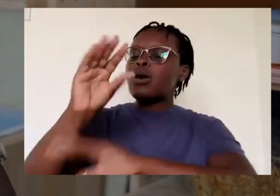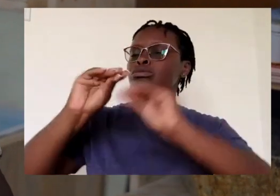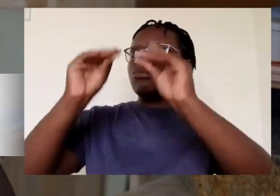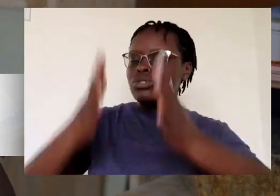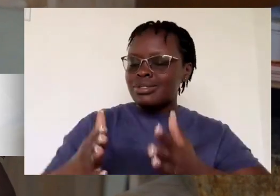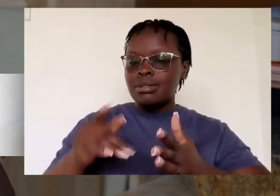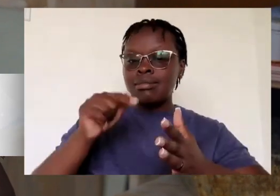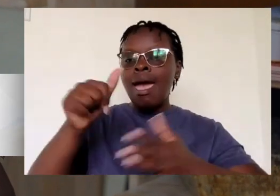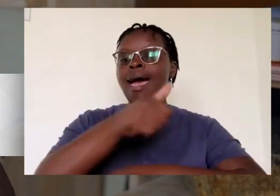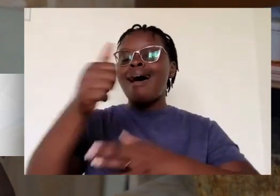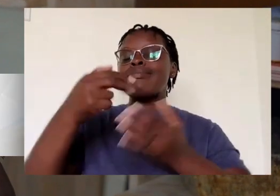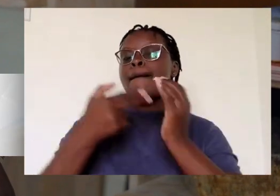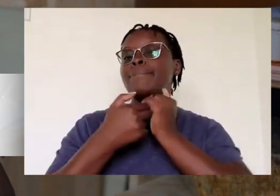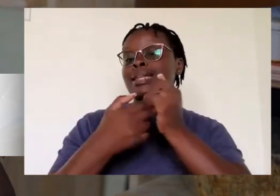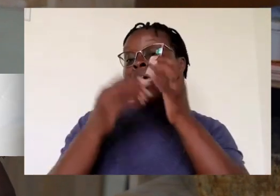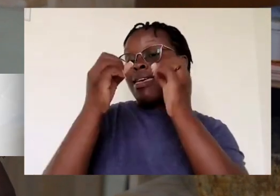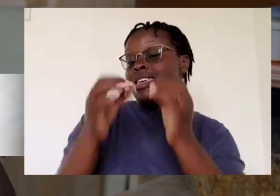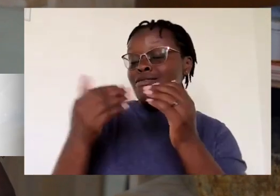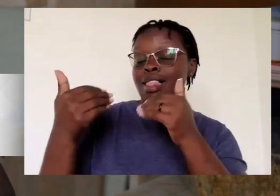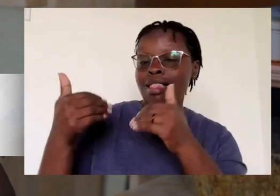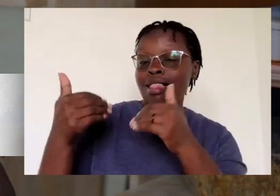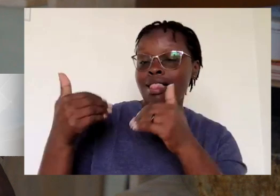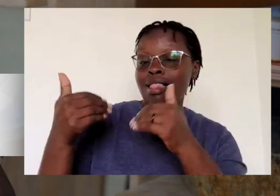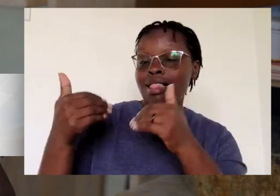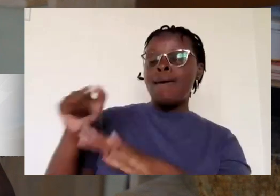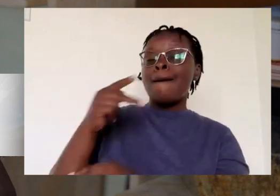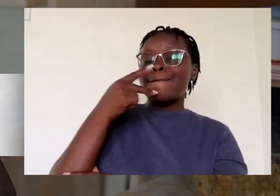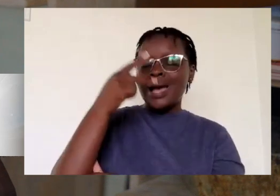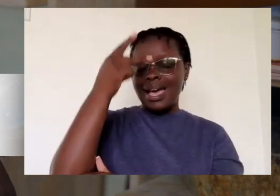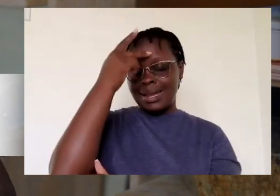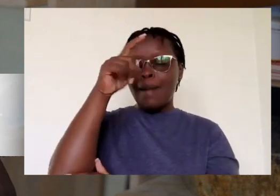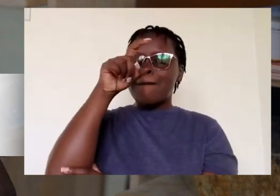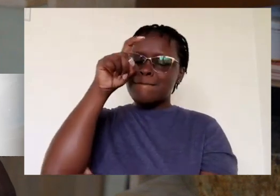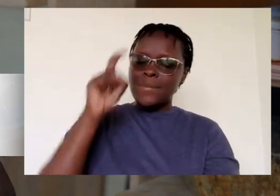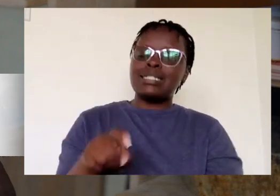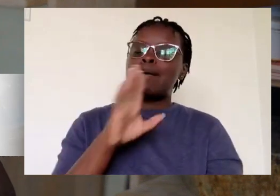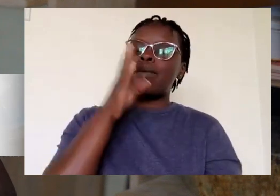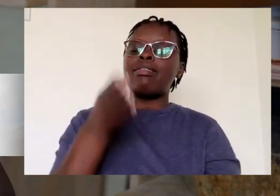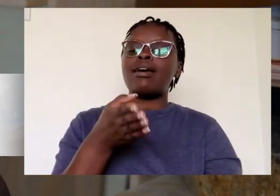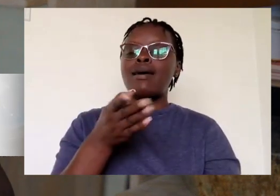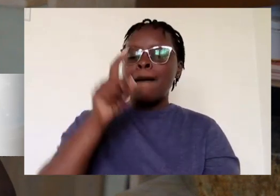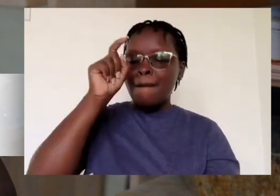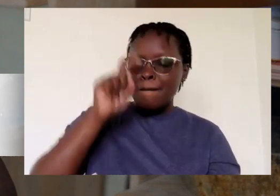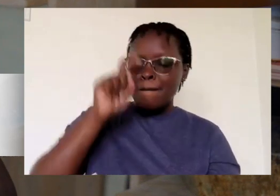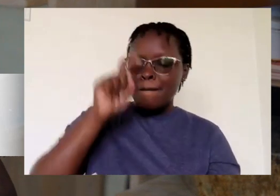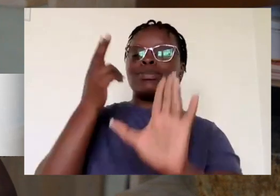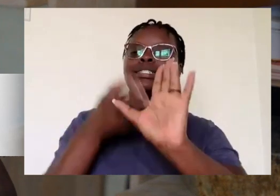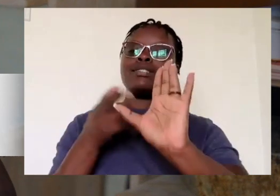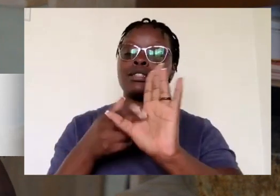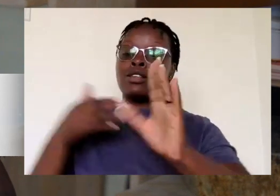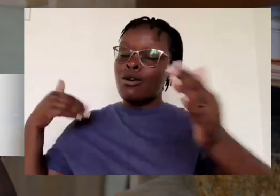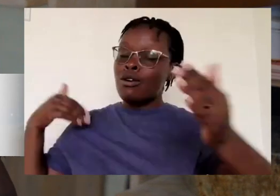teachers and students. But these are the partner that, if left behind, the parent, you see, the parent must plug into this fold.